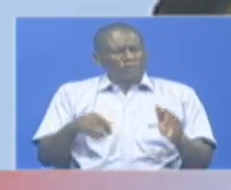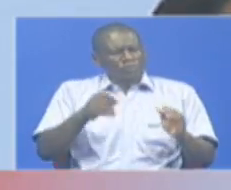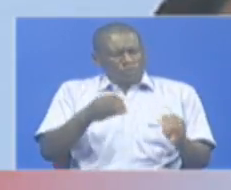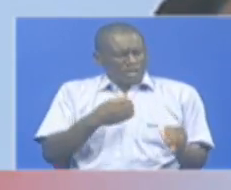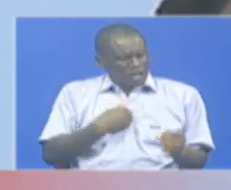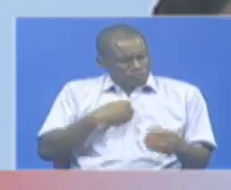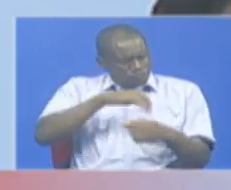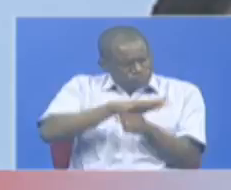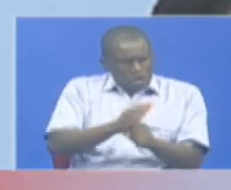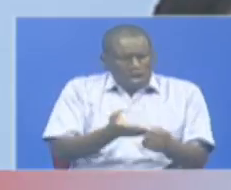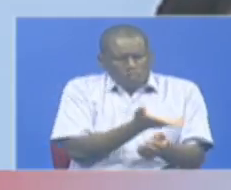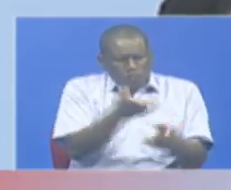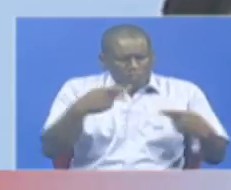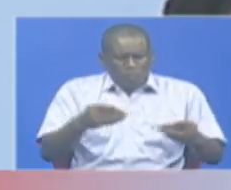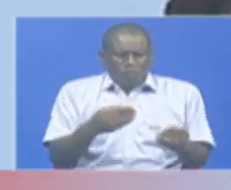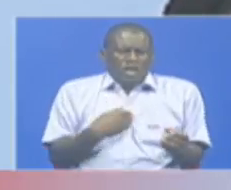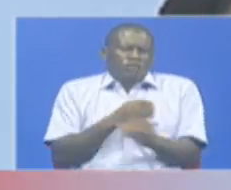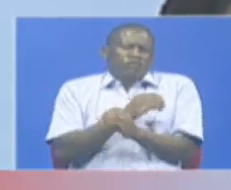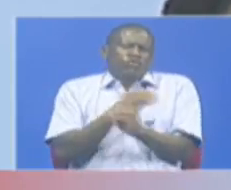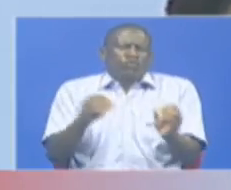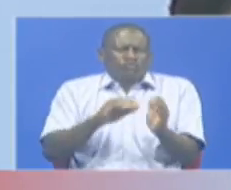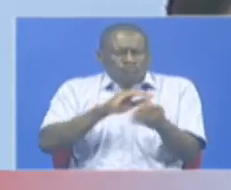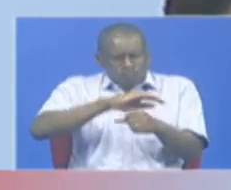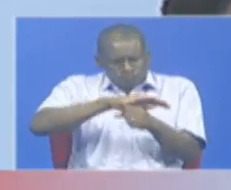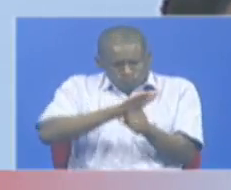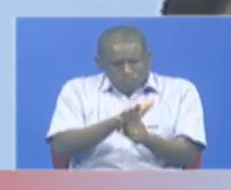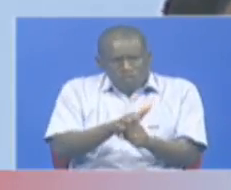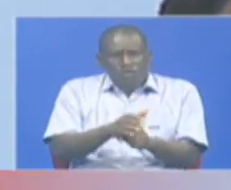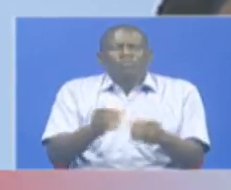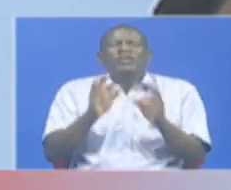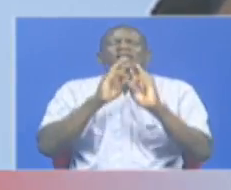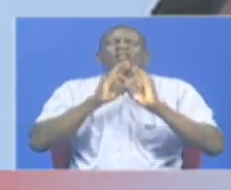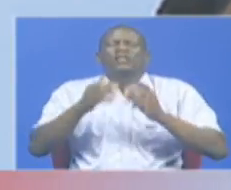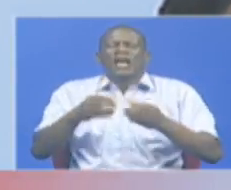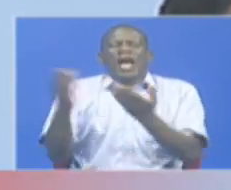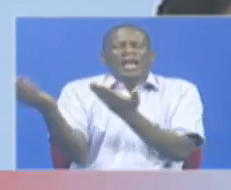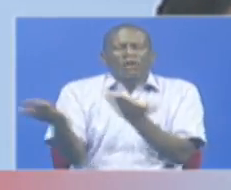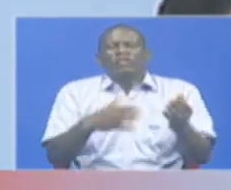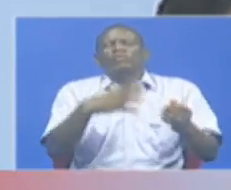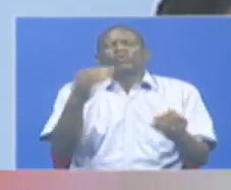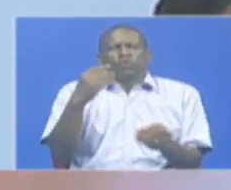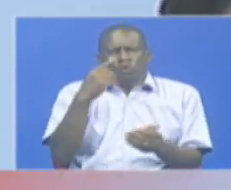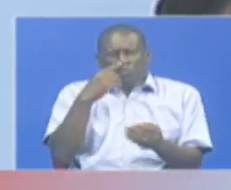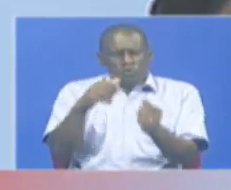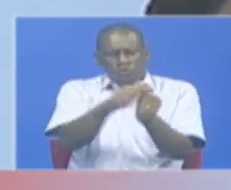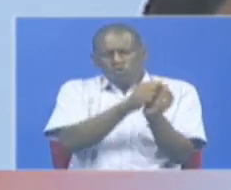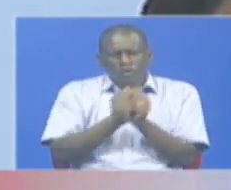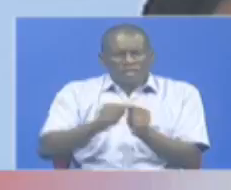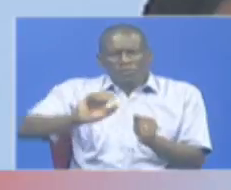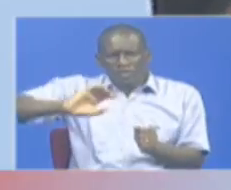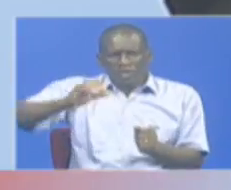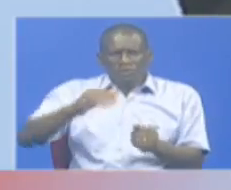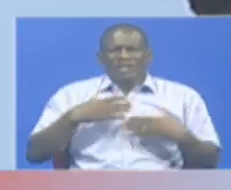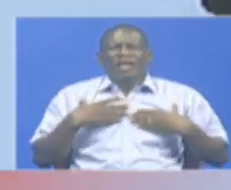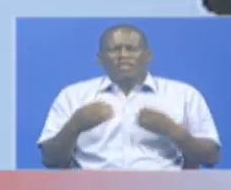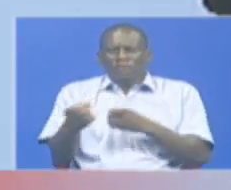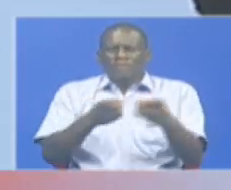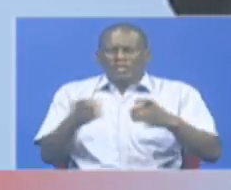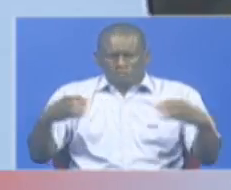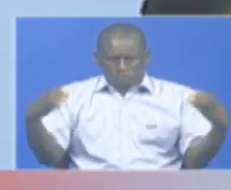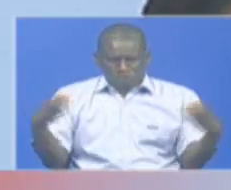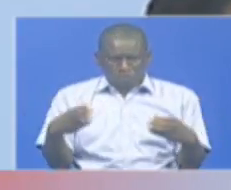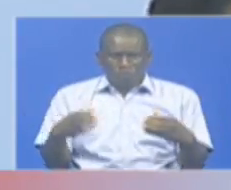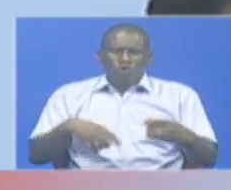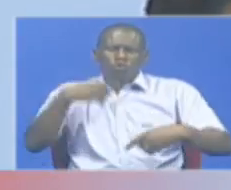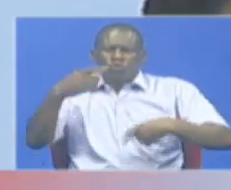case we'll allow them home, as I reported even yesterday, in conjunction with the county health management teams to